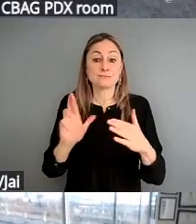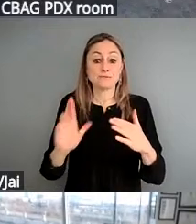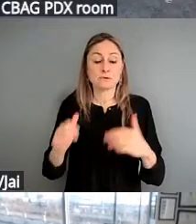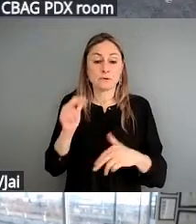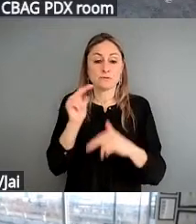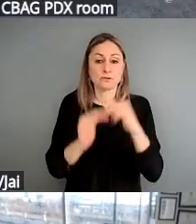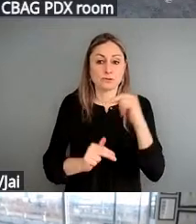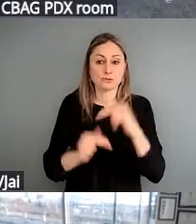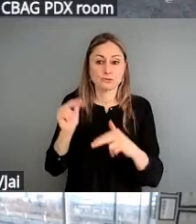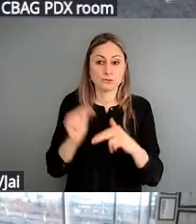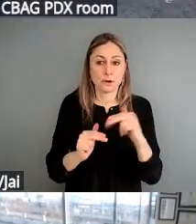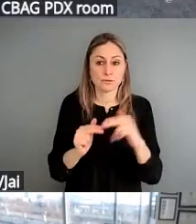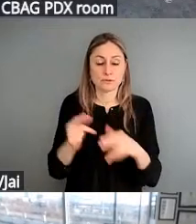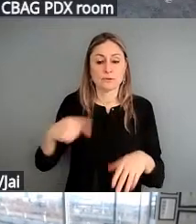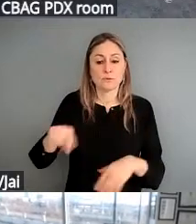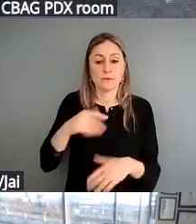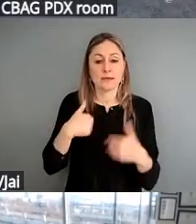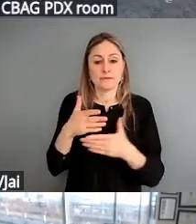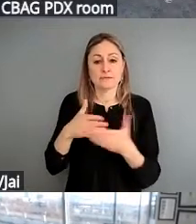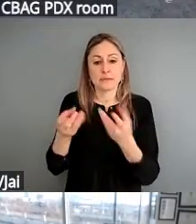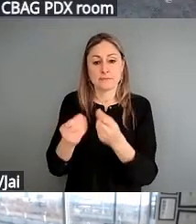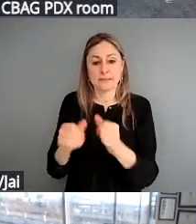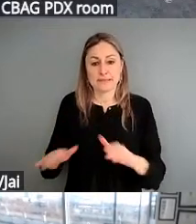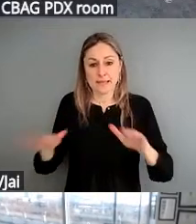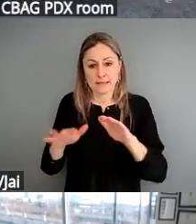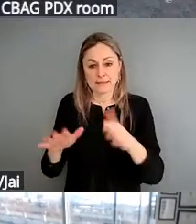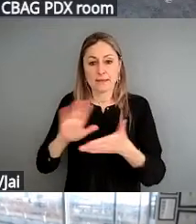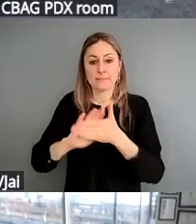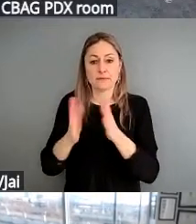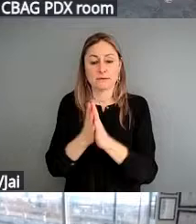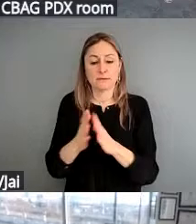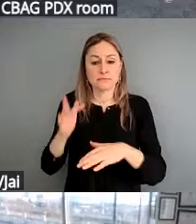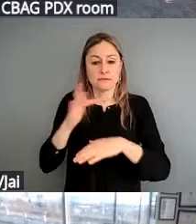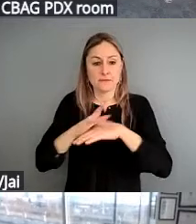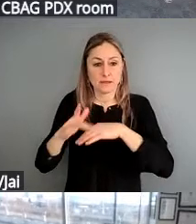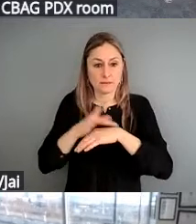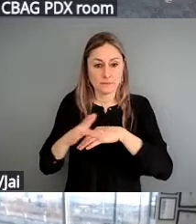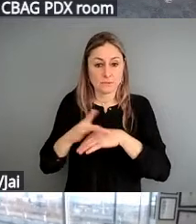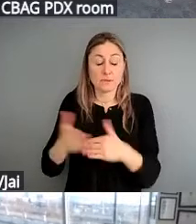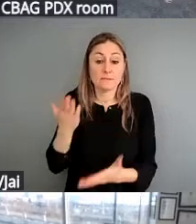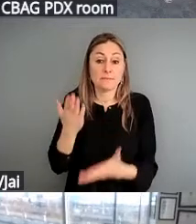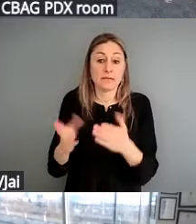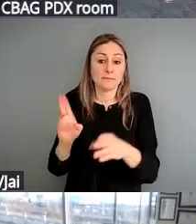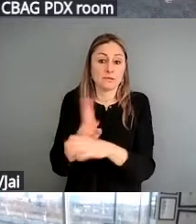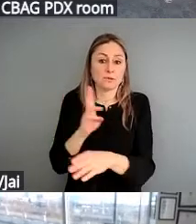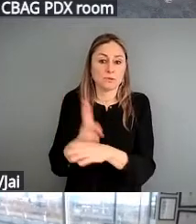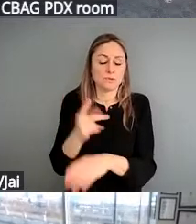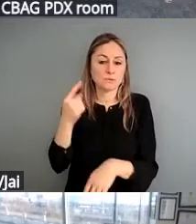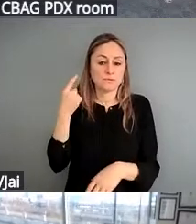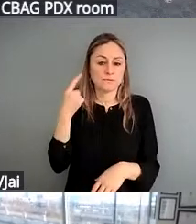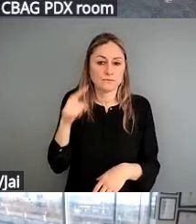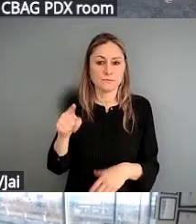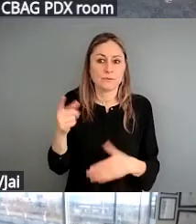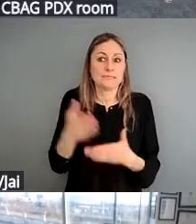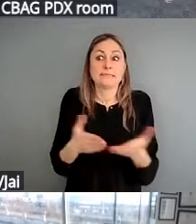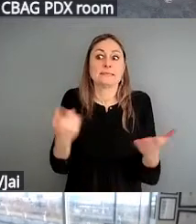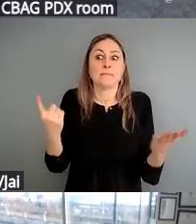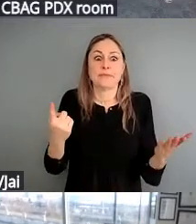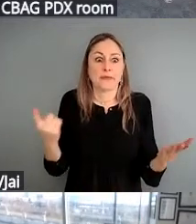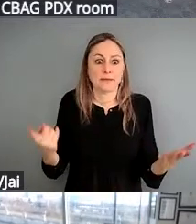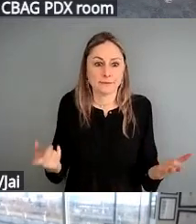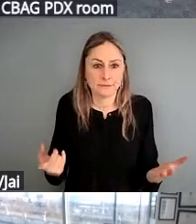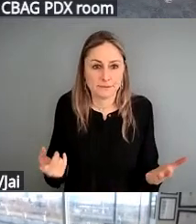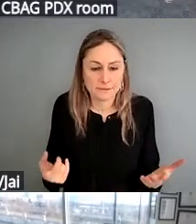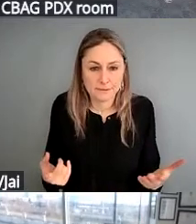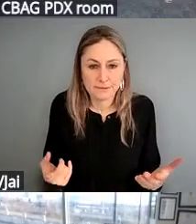have some land that becomes available that might be used for something,